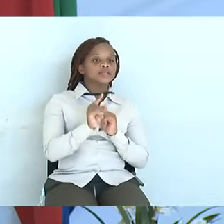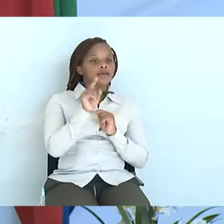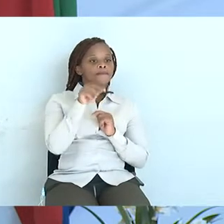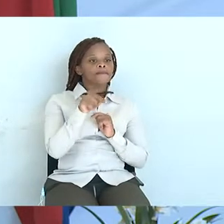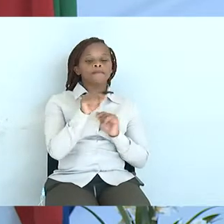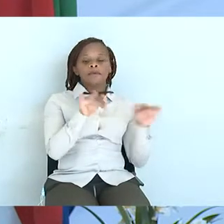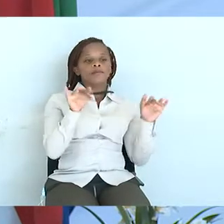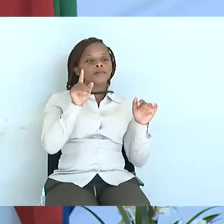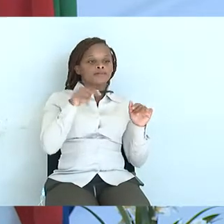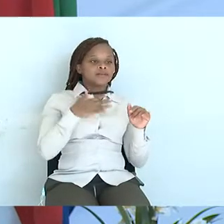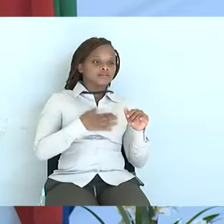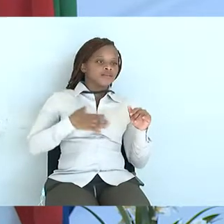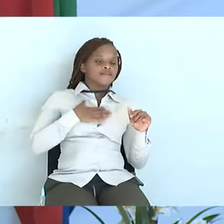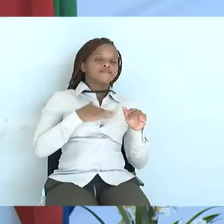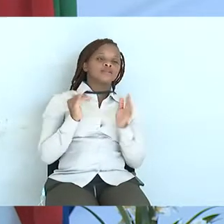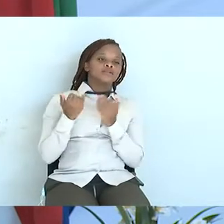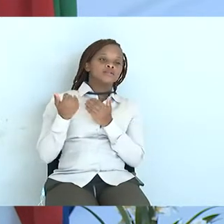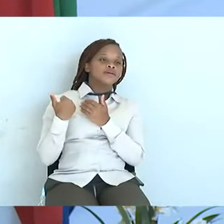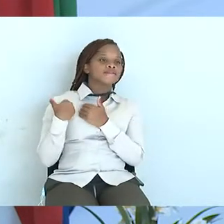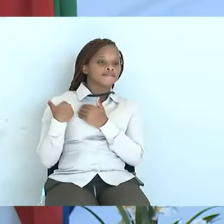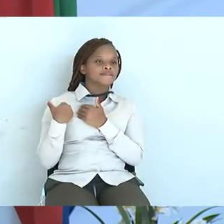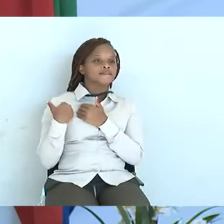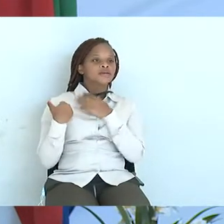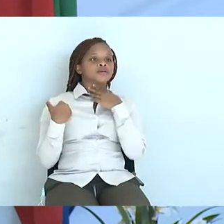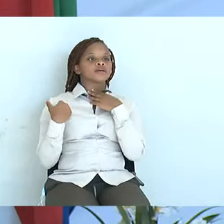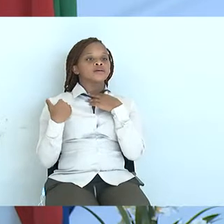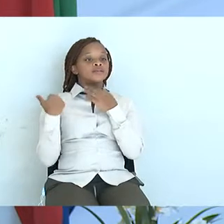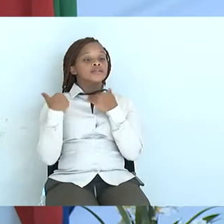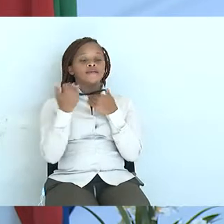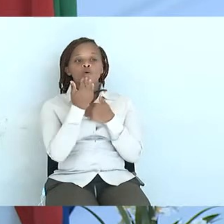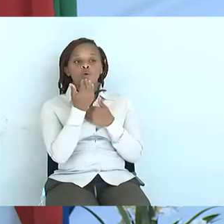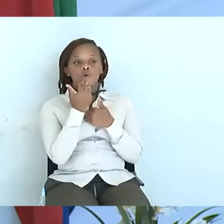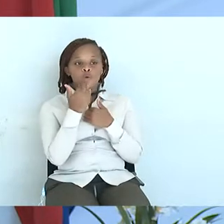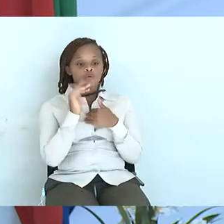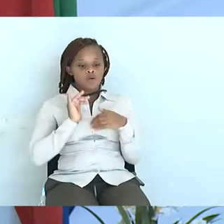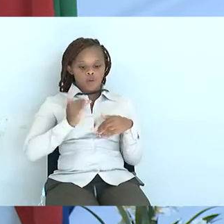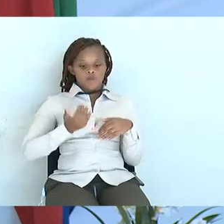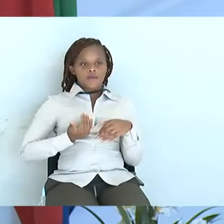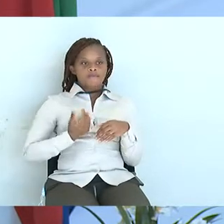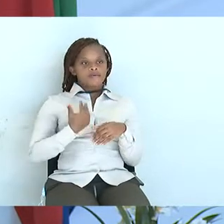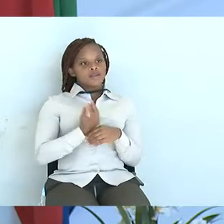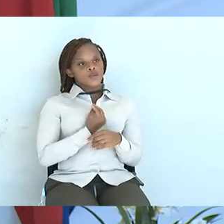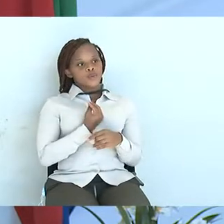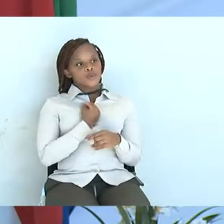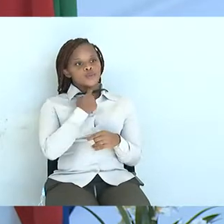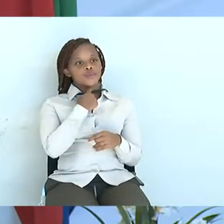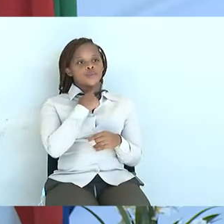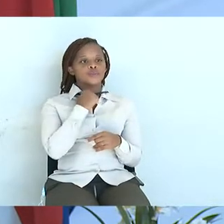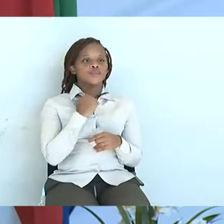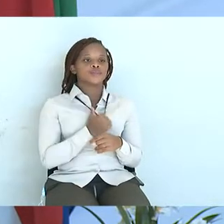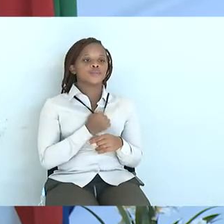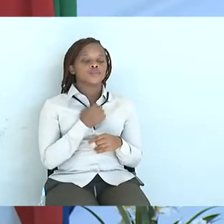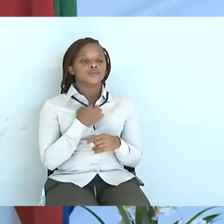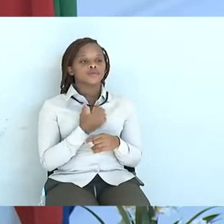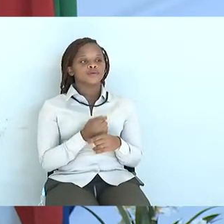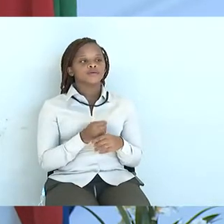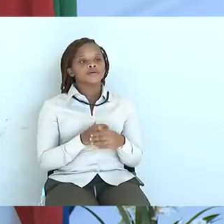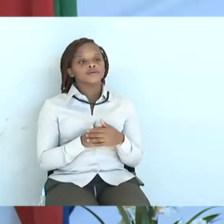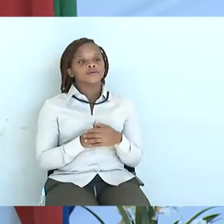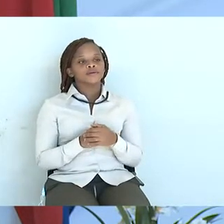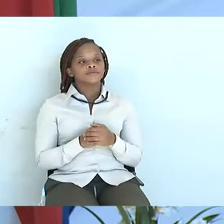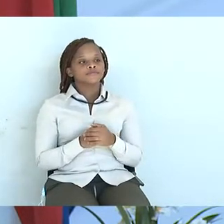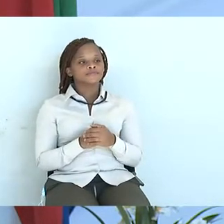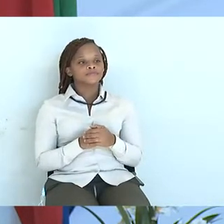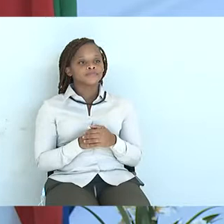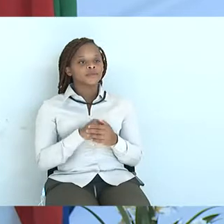youth. I've already spoken about that. It must be inclusive. There must be ease of travel and